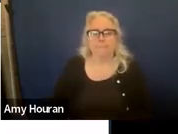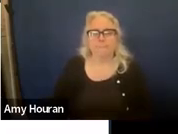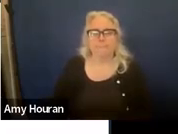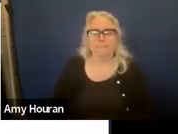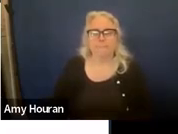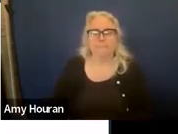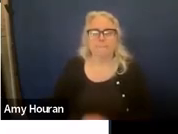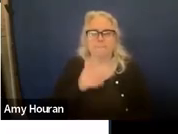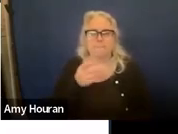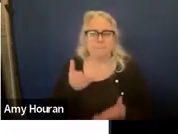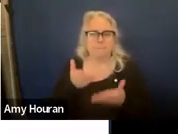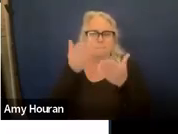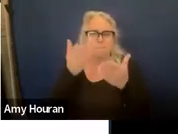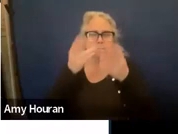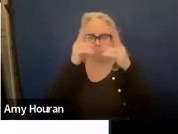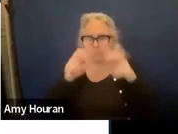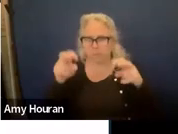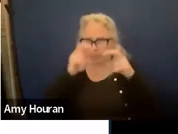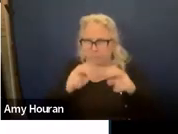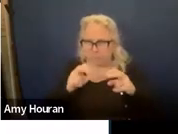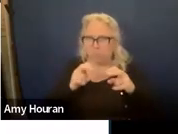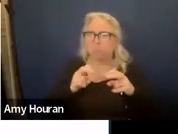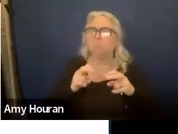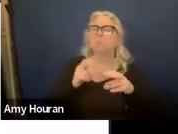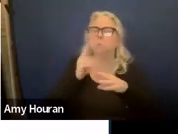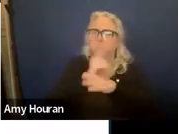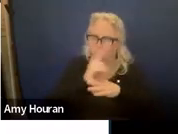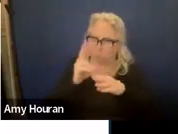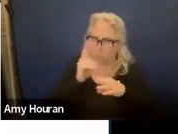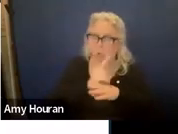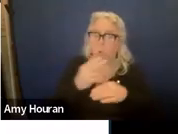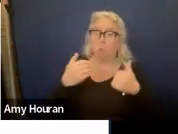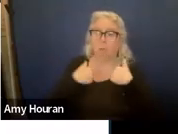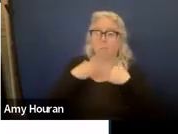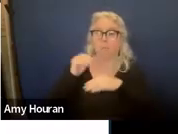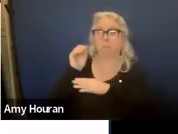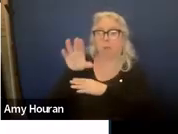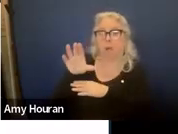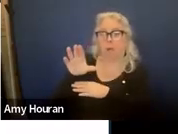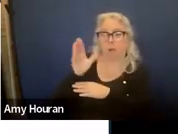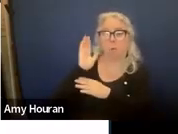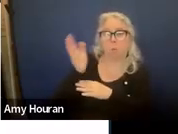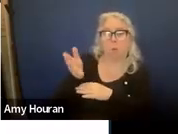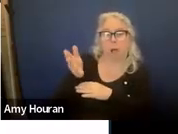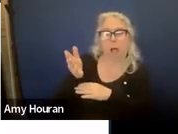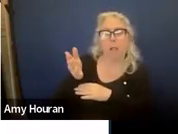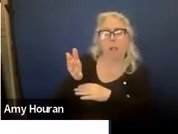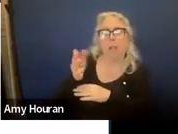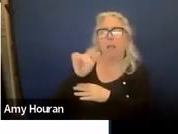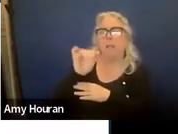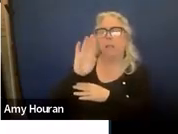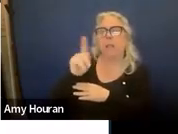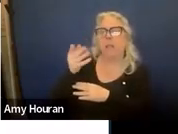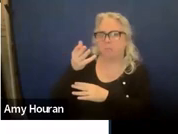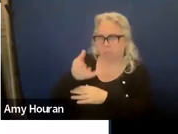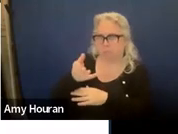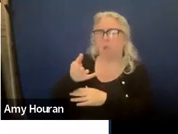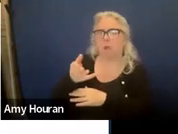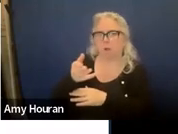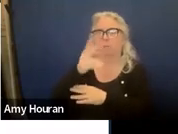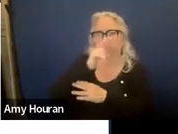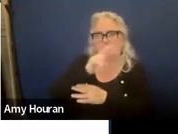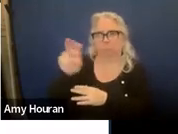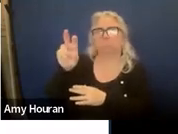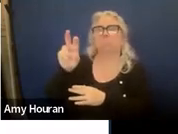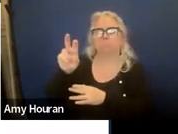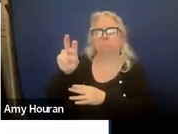Do you recommend an assessment to use? We do have a slide on here that will give you a link to those assessments.